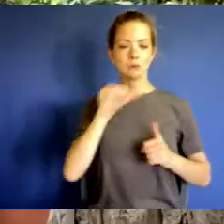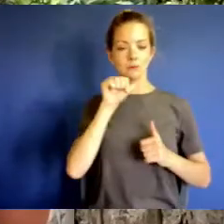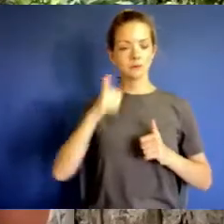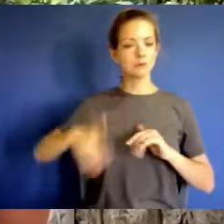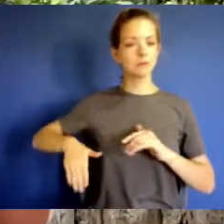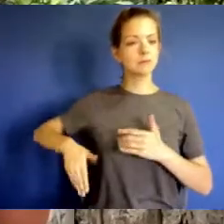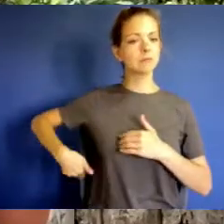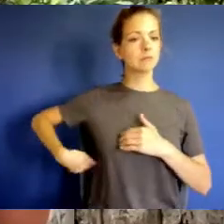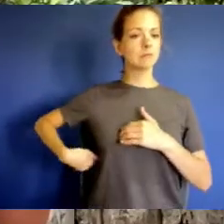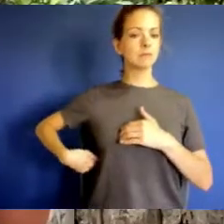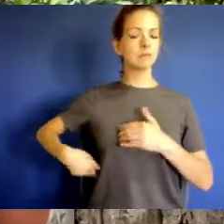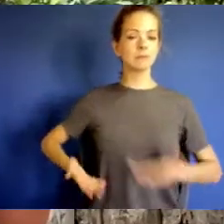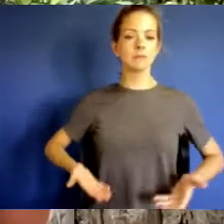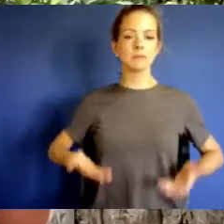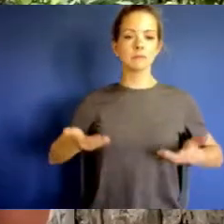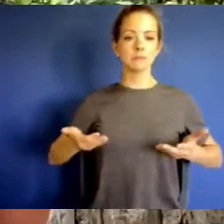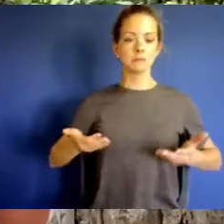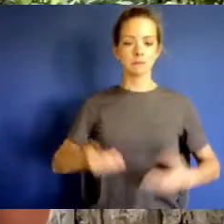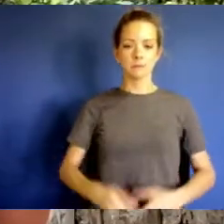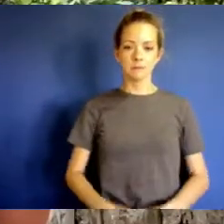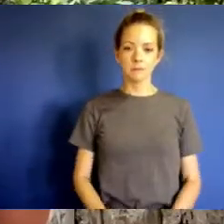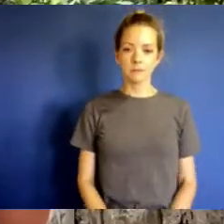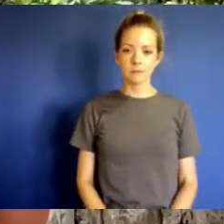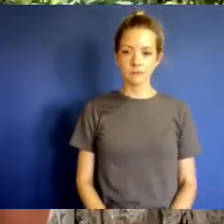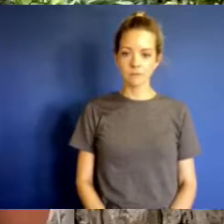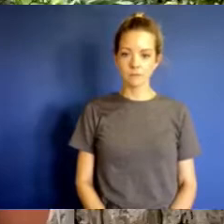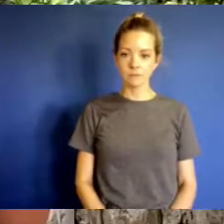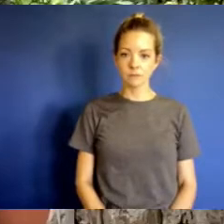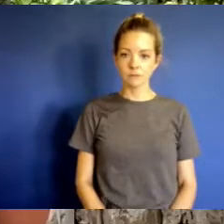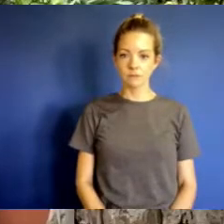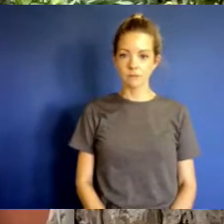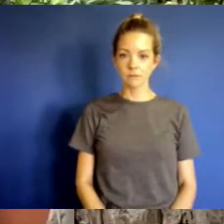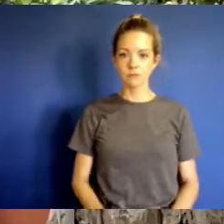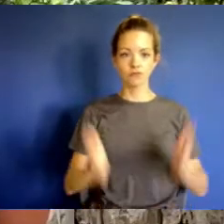tall. So it's that nice straight back that we're looking for.